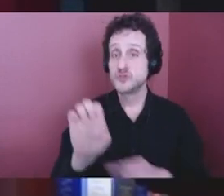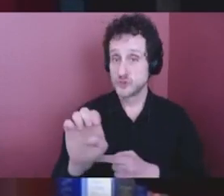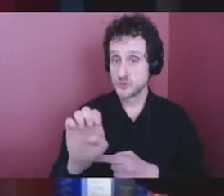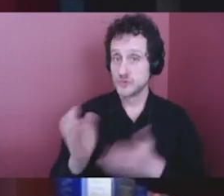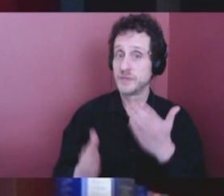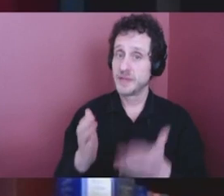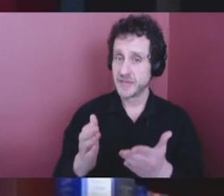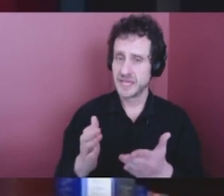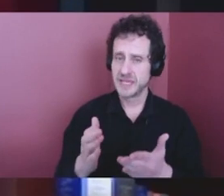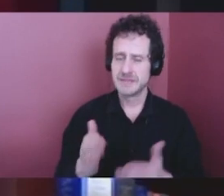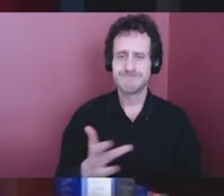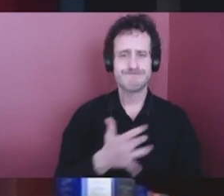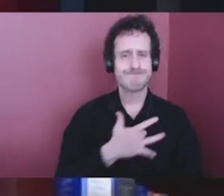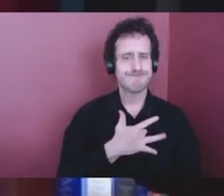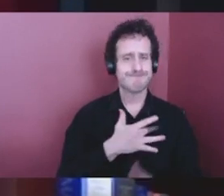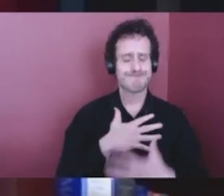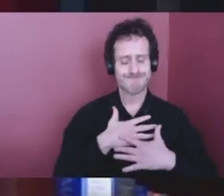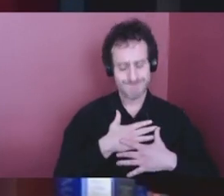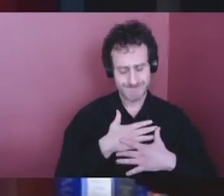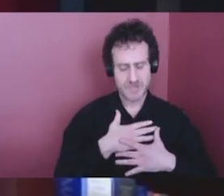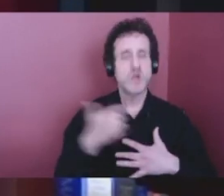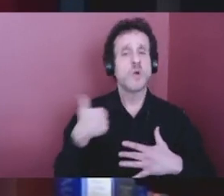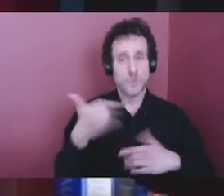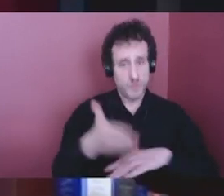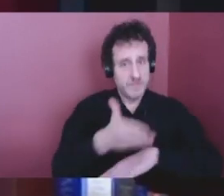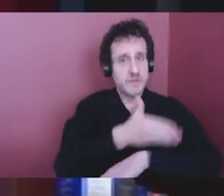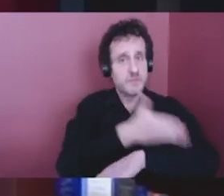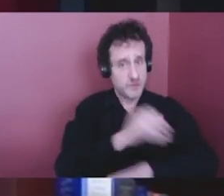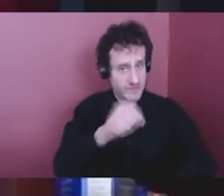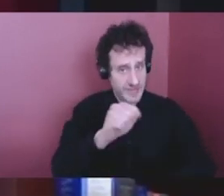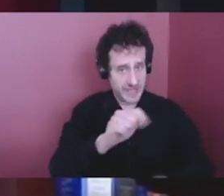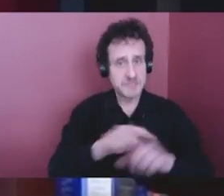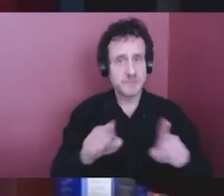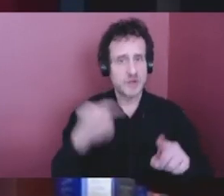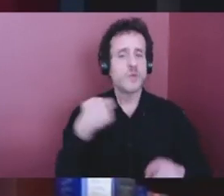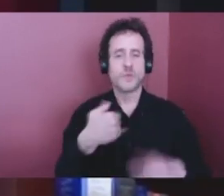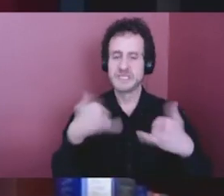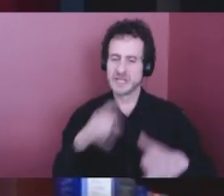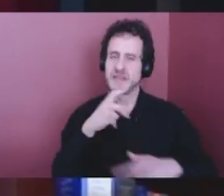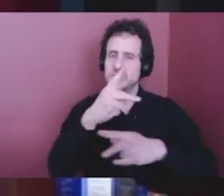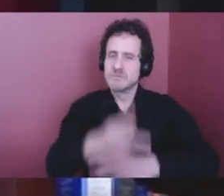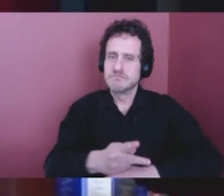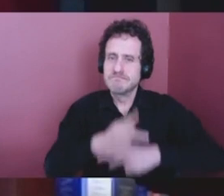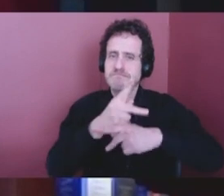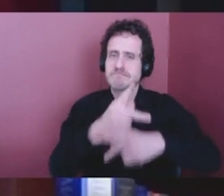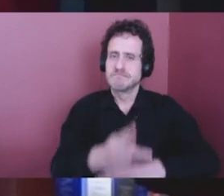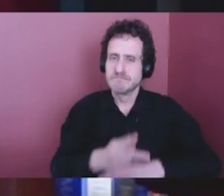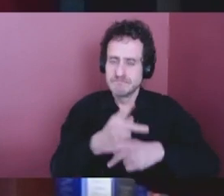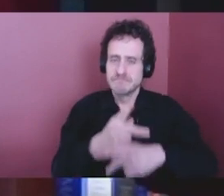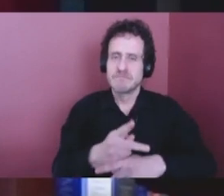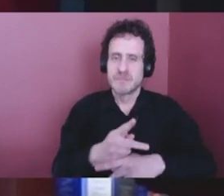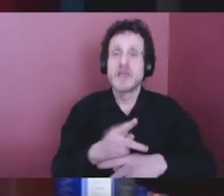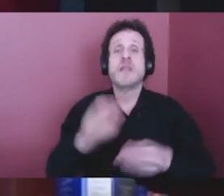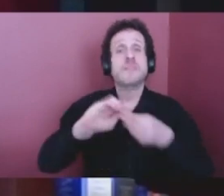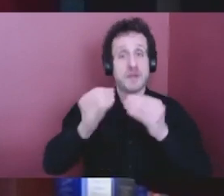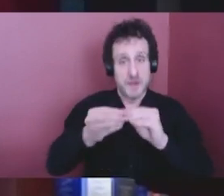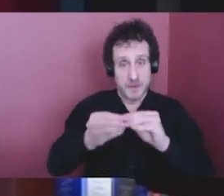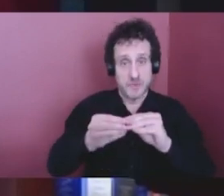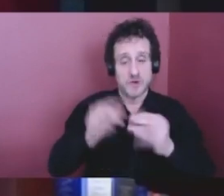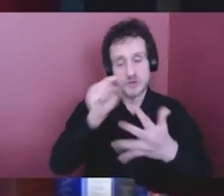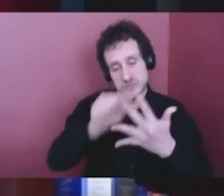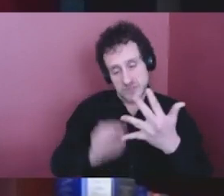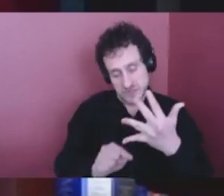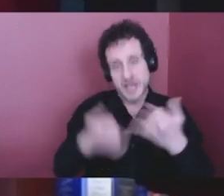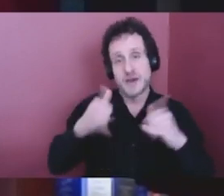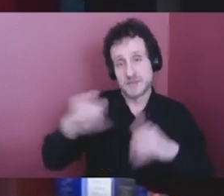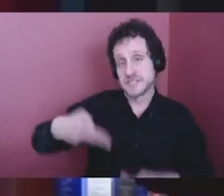have made great progress, but it's forced us to remain at a moderated, though still high level of key